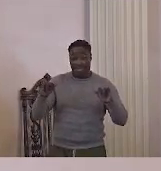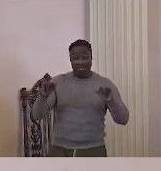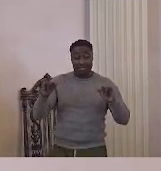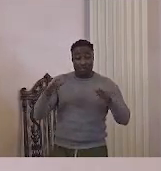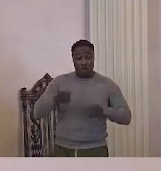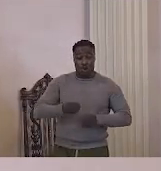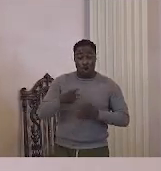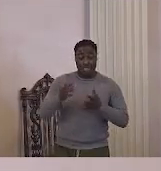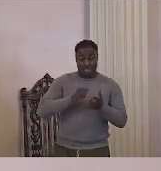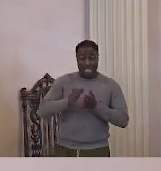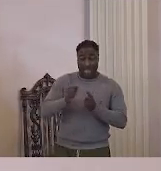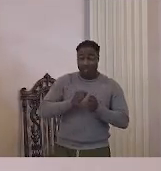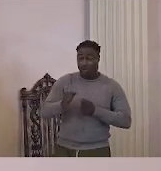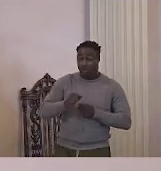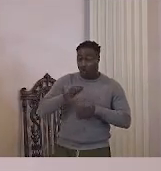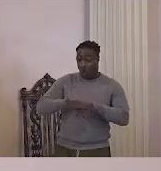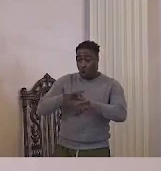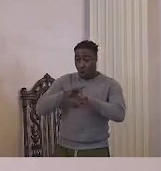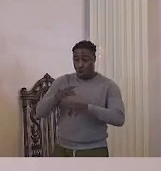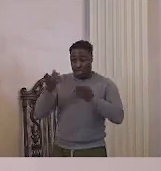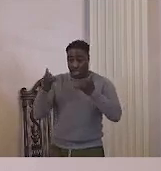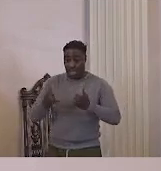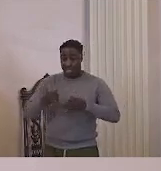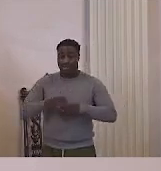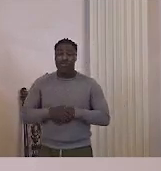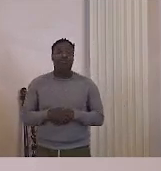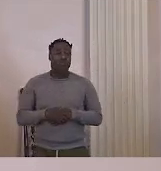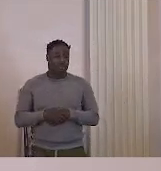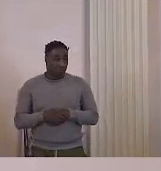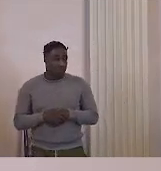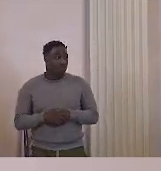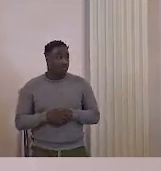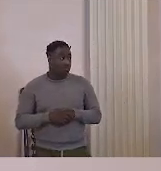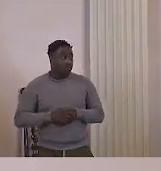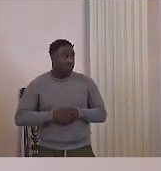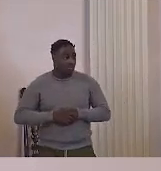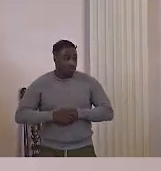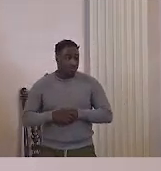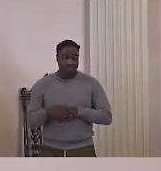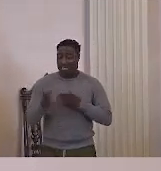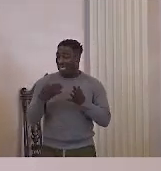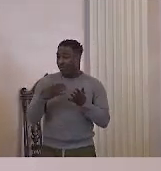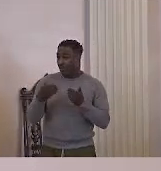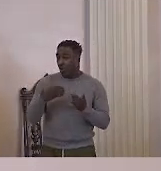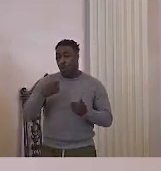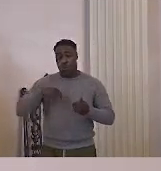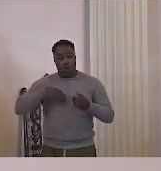damage in the networks, even amidst the dissolving and recreating forms.